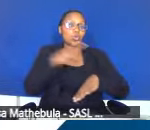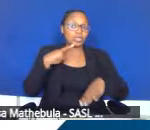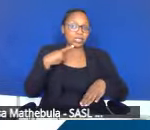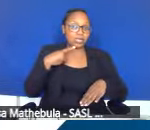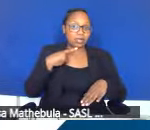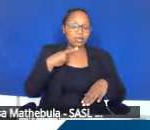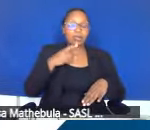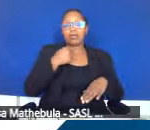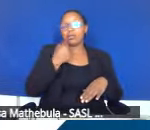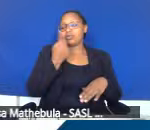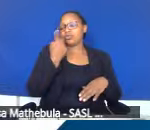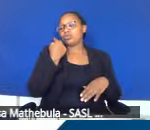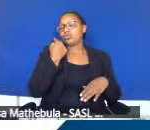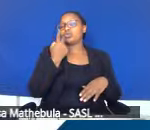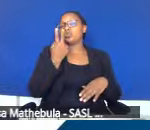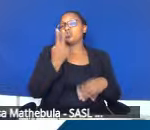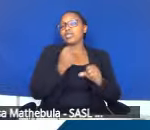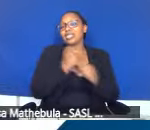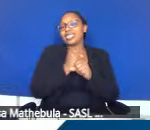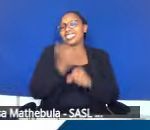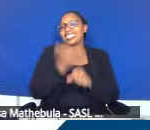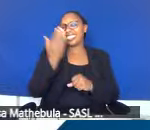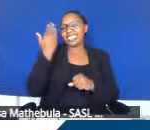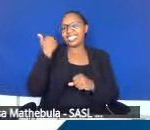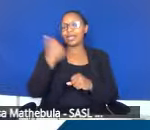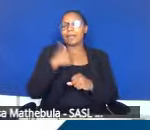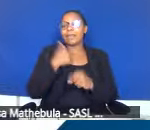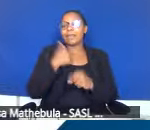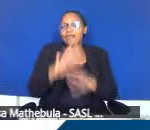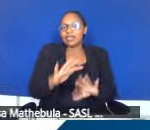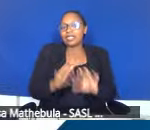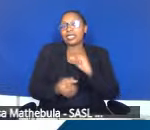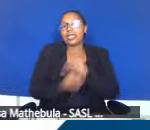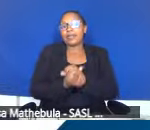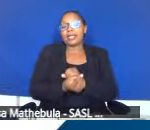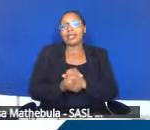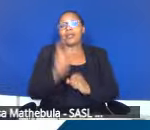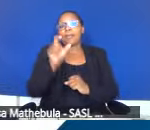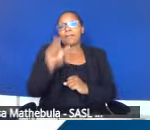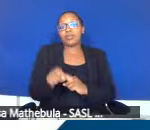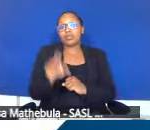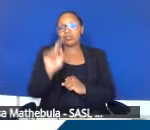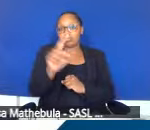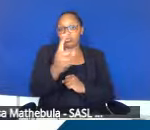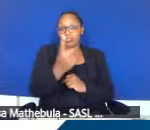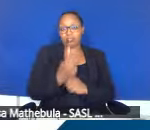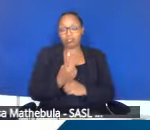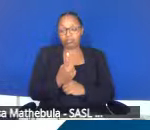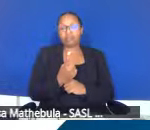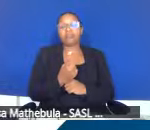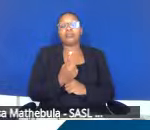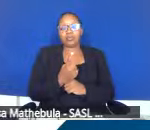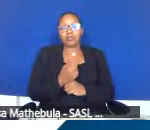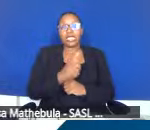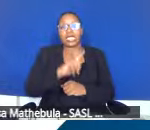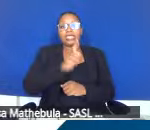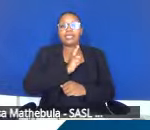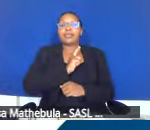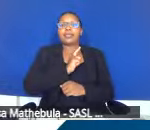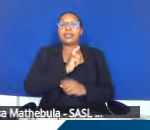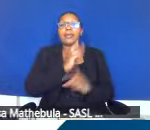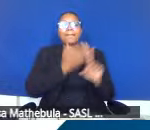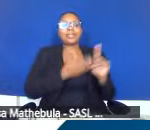had the incident where a person said that he has